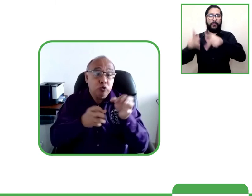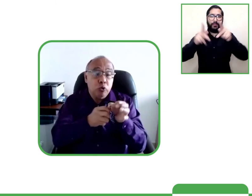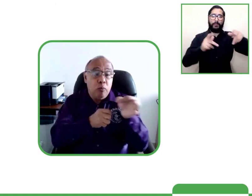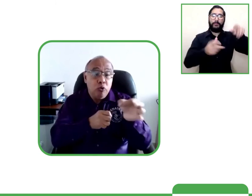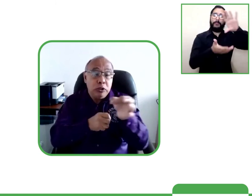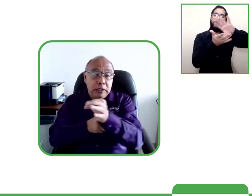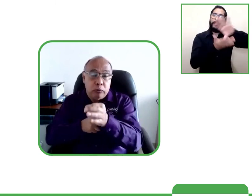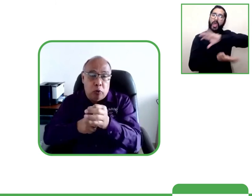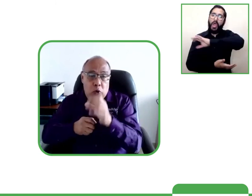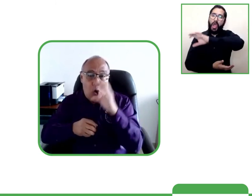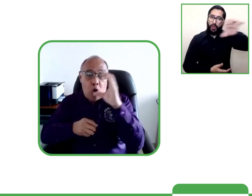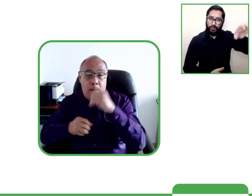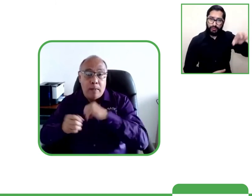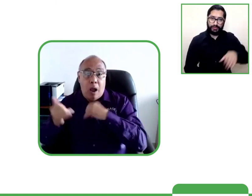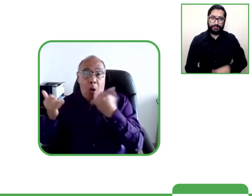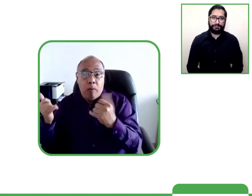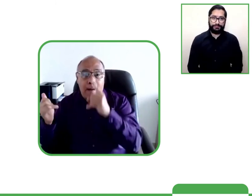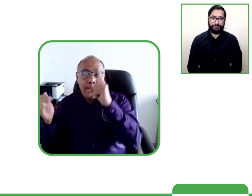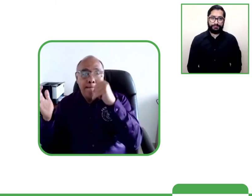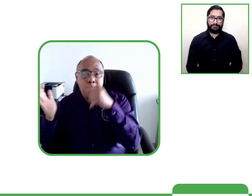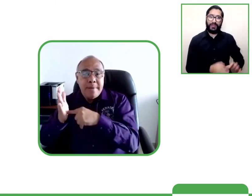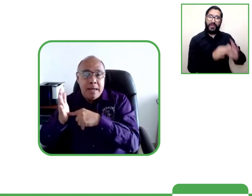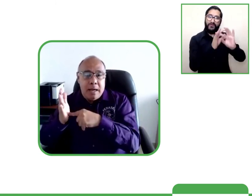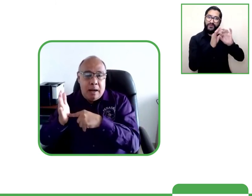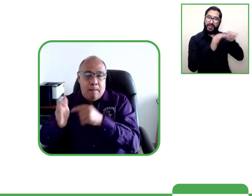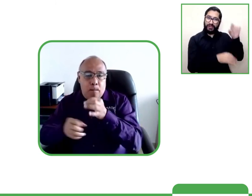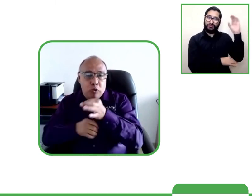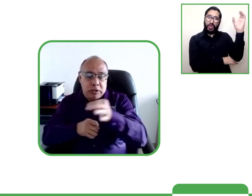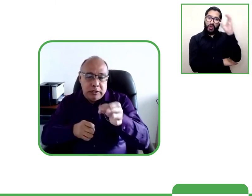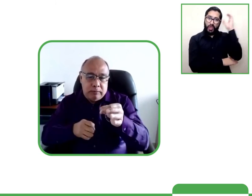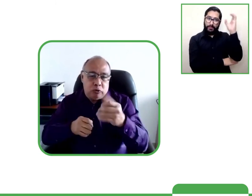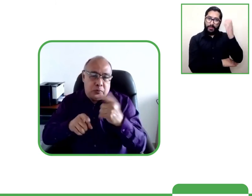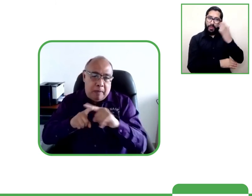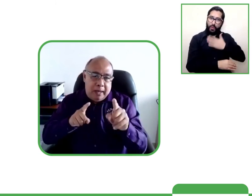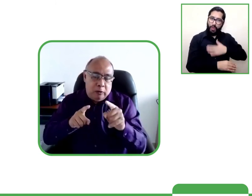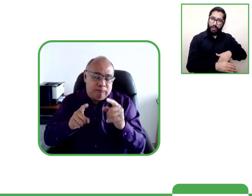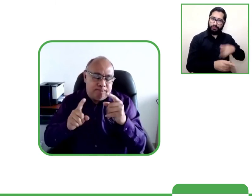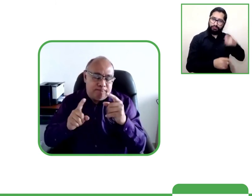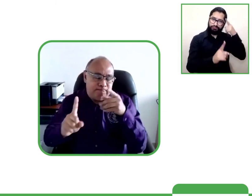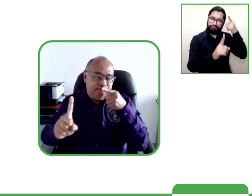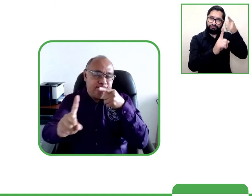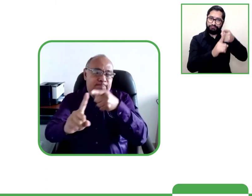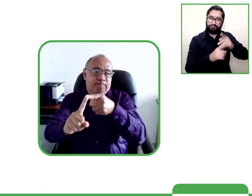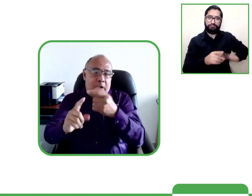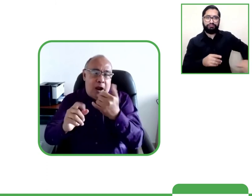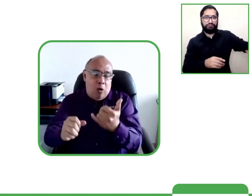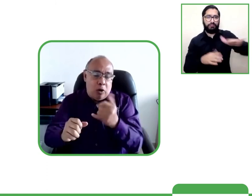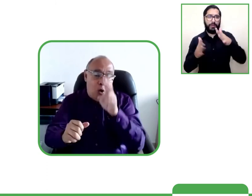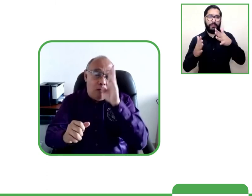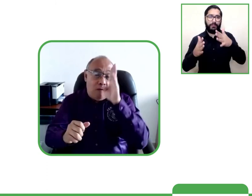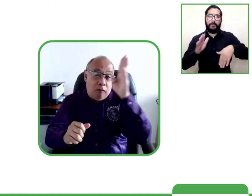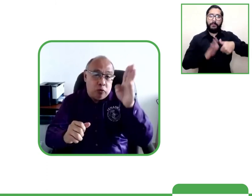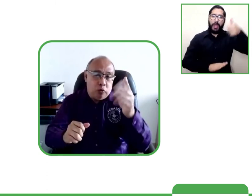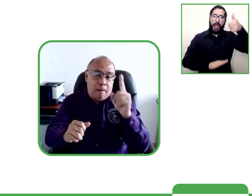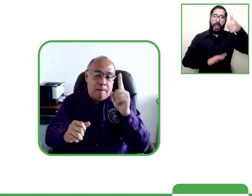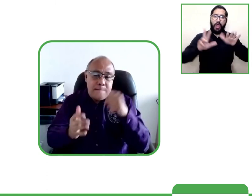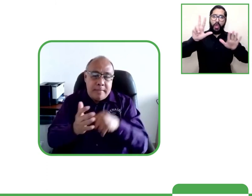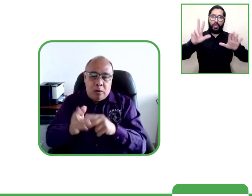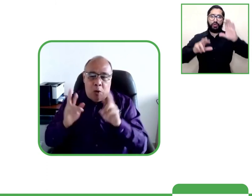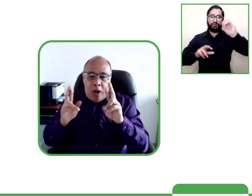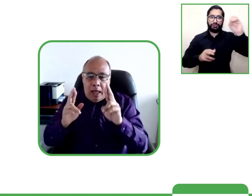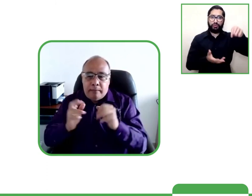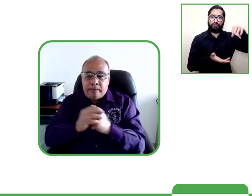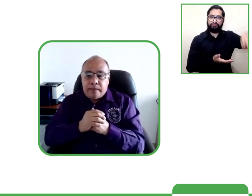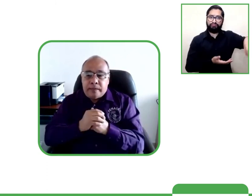use this. This relief center is in all the country, around 800 municipalities. We